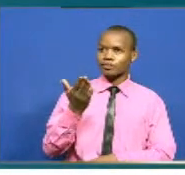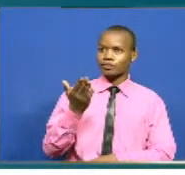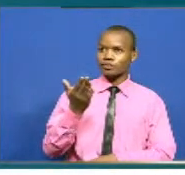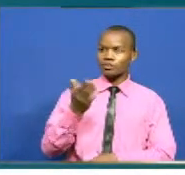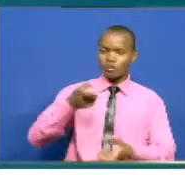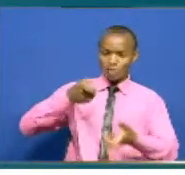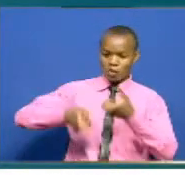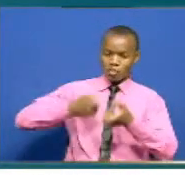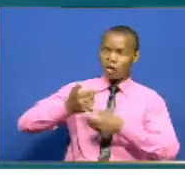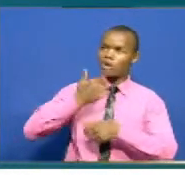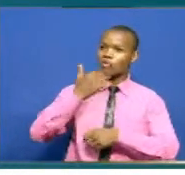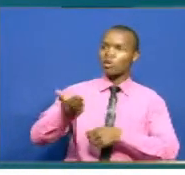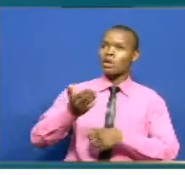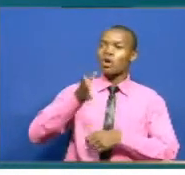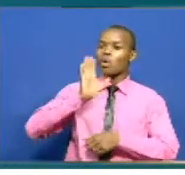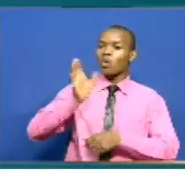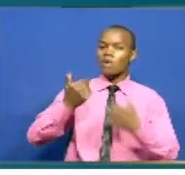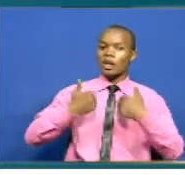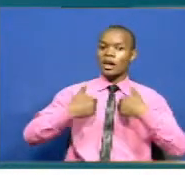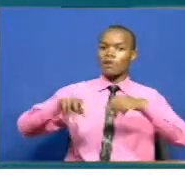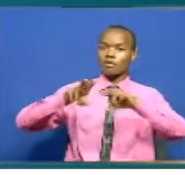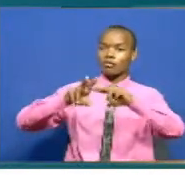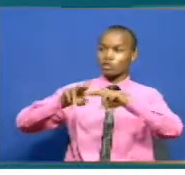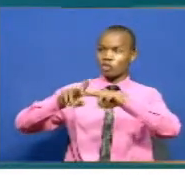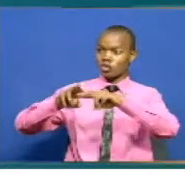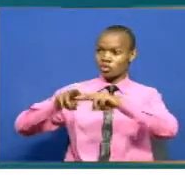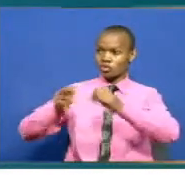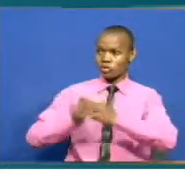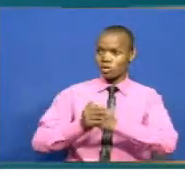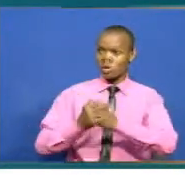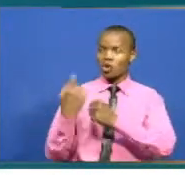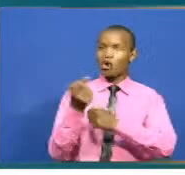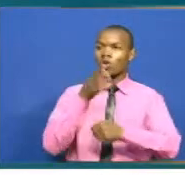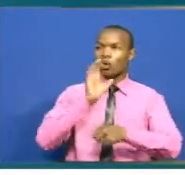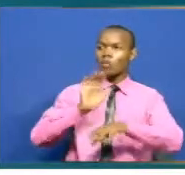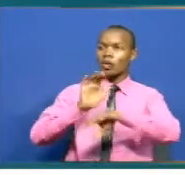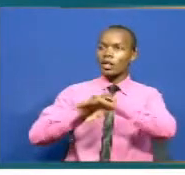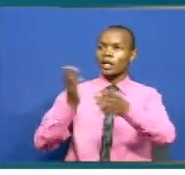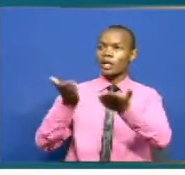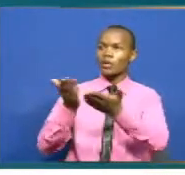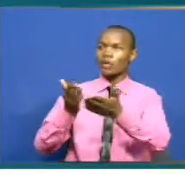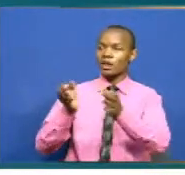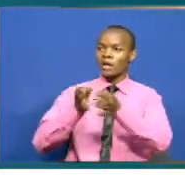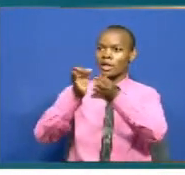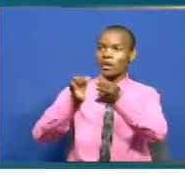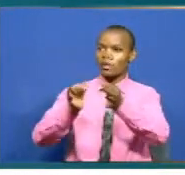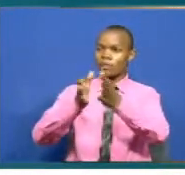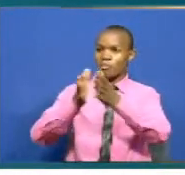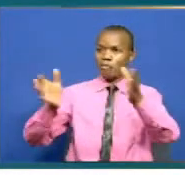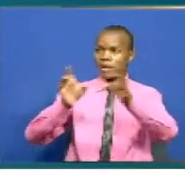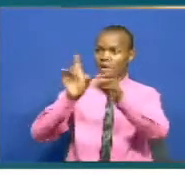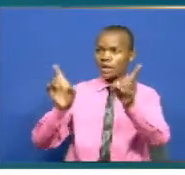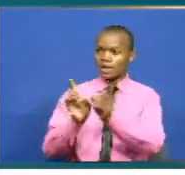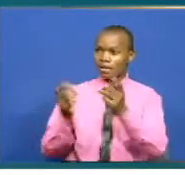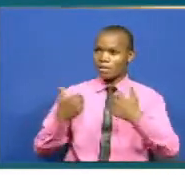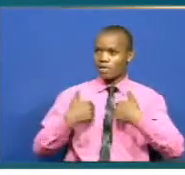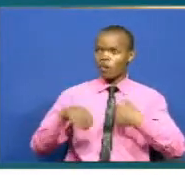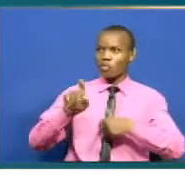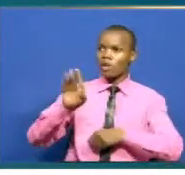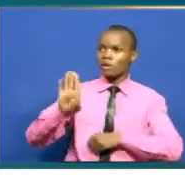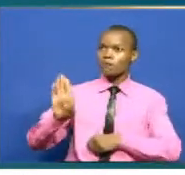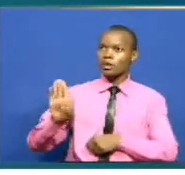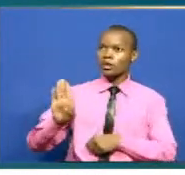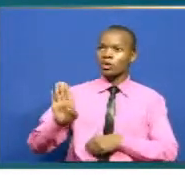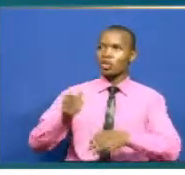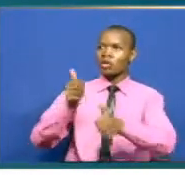The water is saline. So the only source of water could be a huge dam. A 1 billion dam would